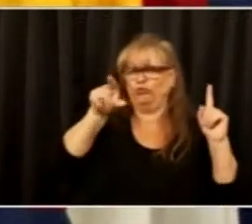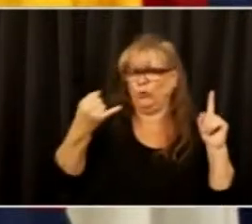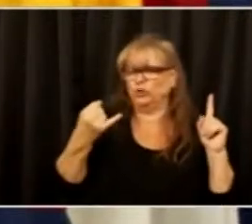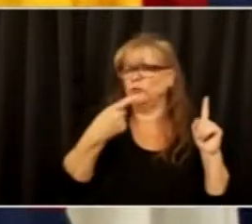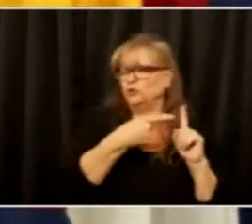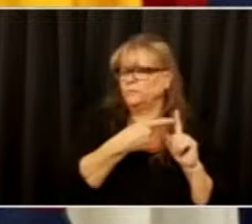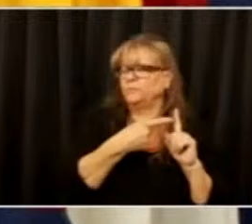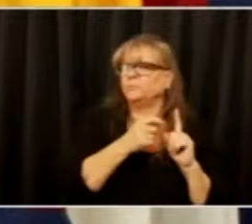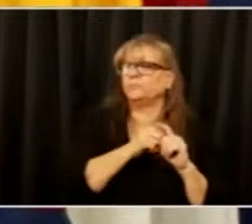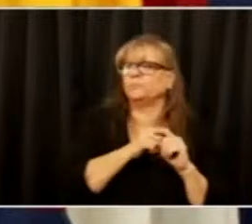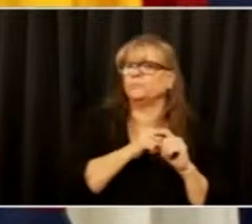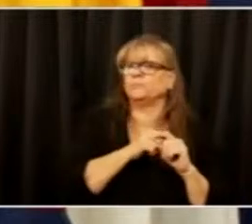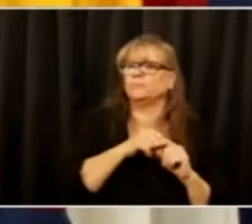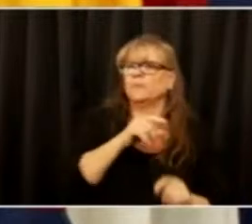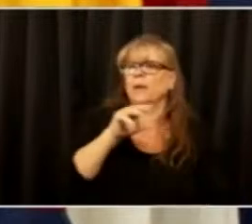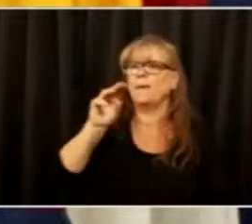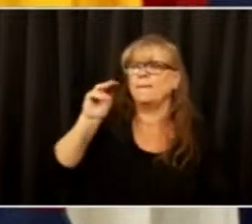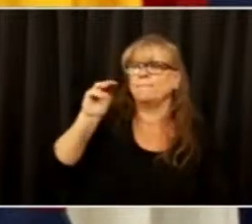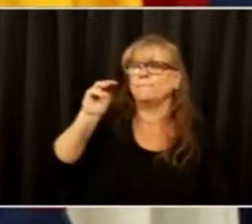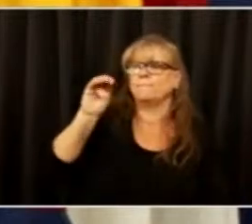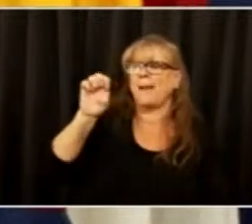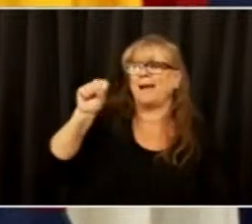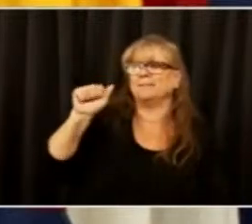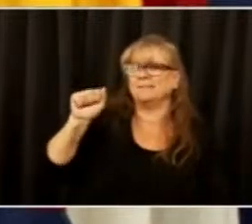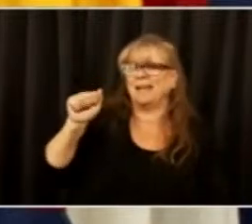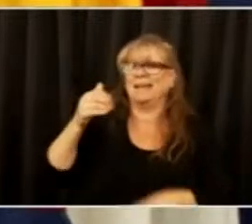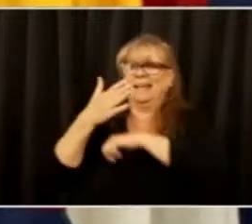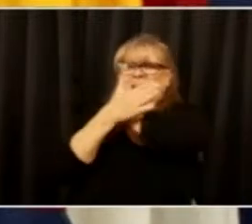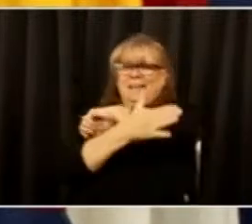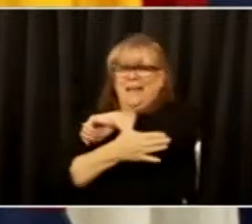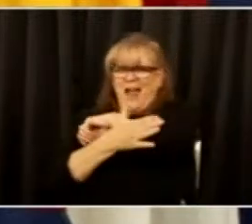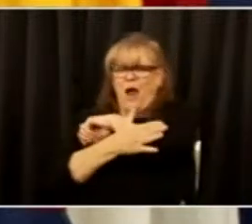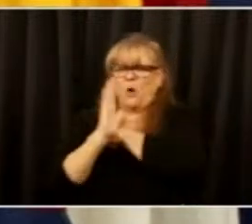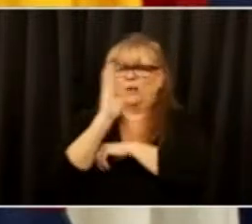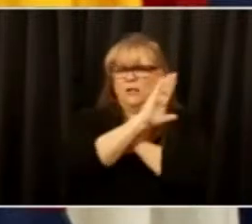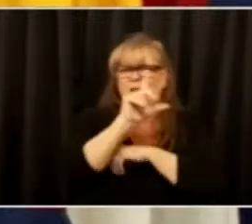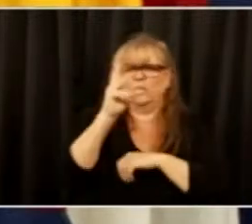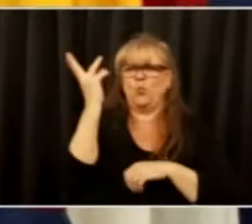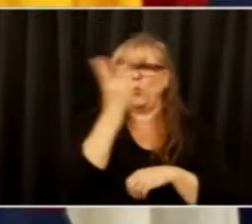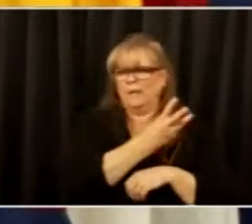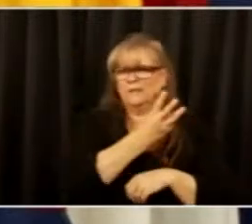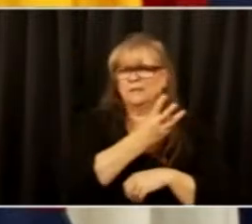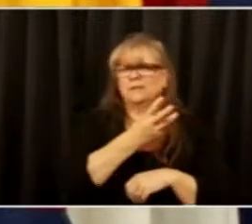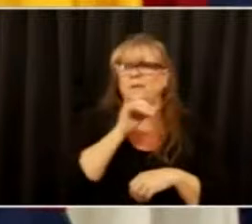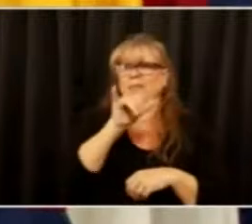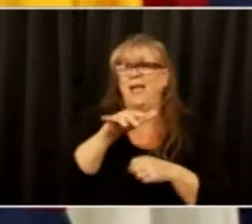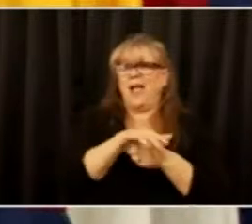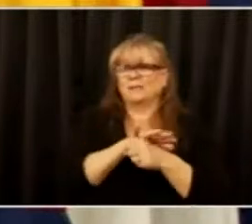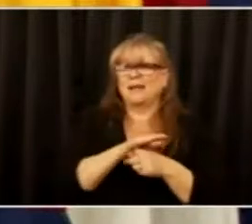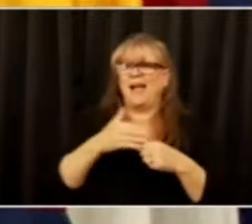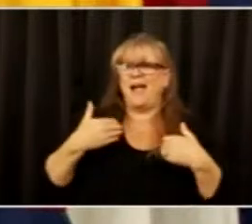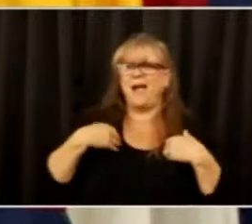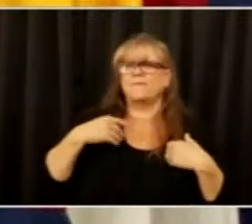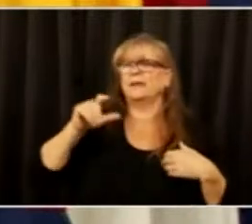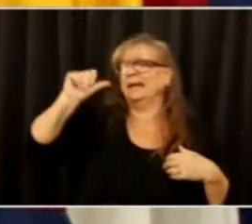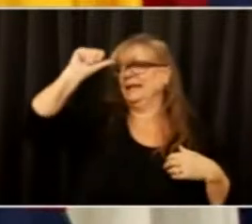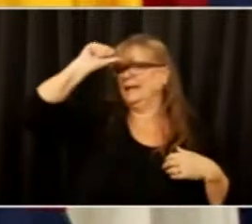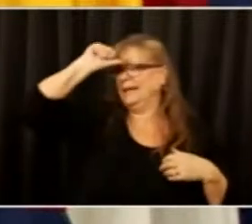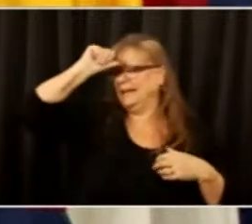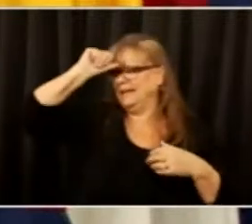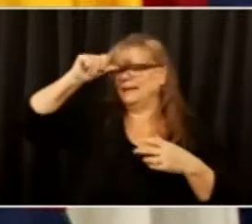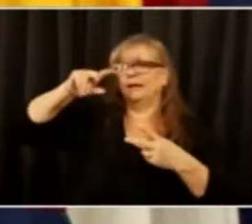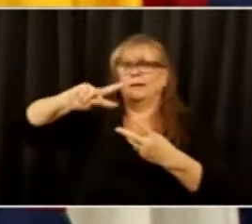only county that has the India variant, unless that's changed, unless somebody tell me that, which means that we now have the variant from 4 different